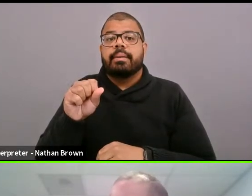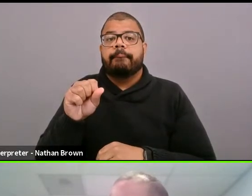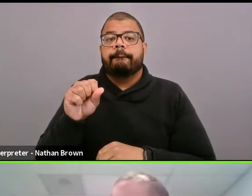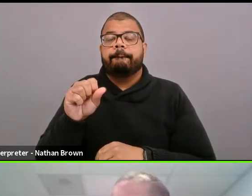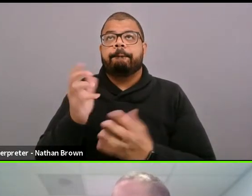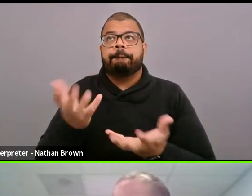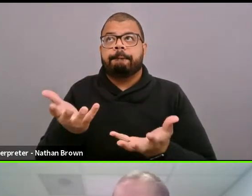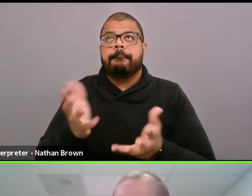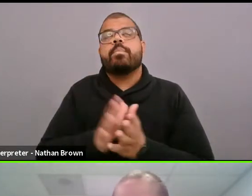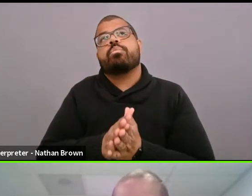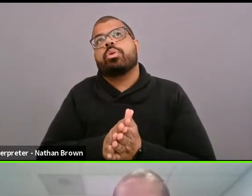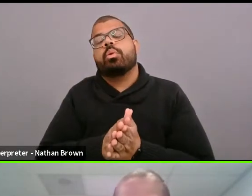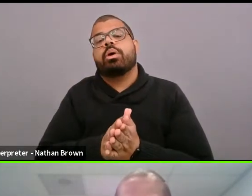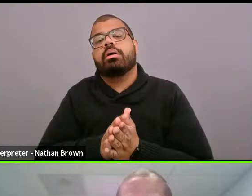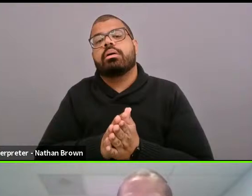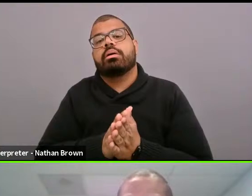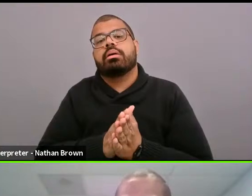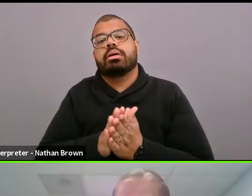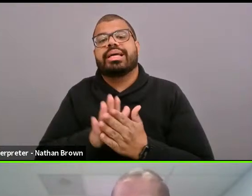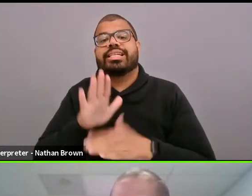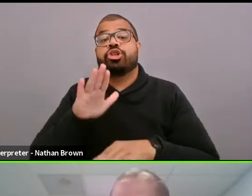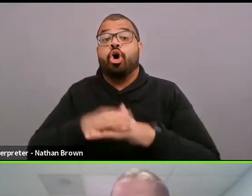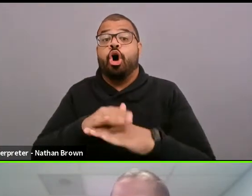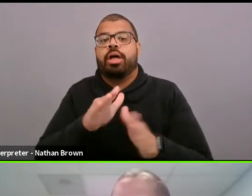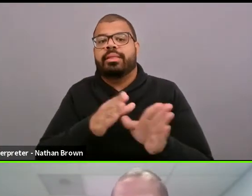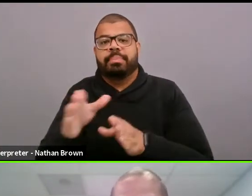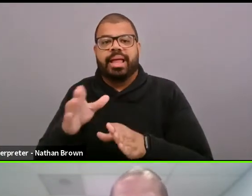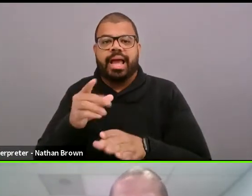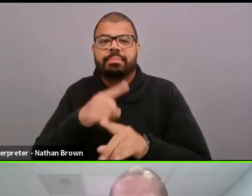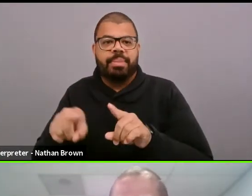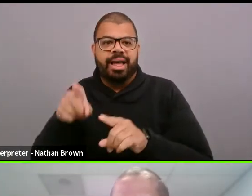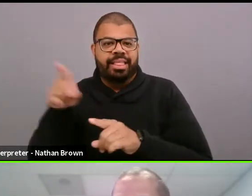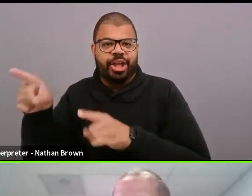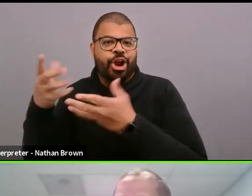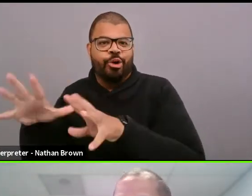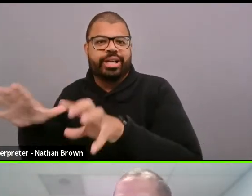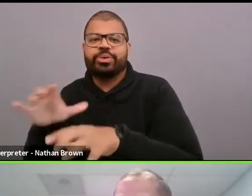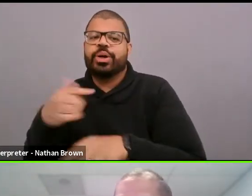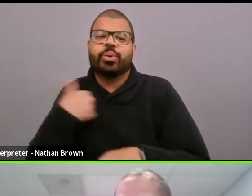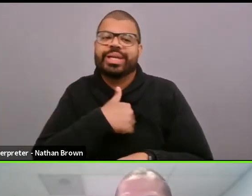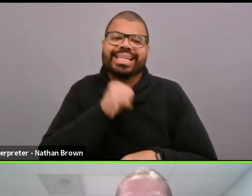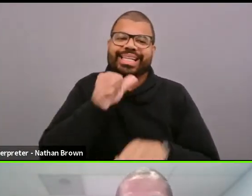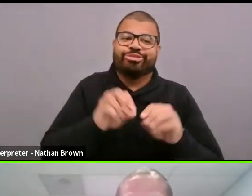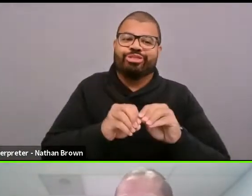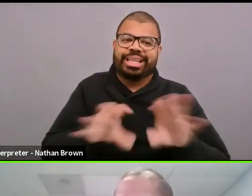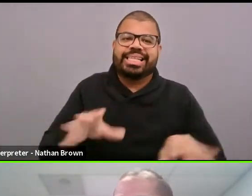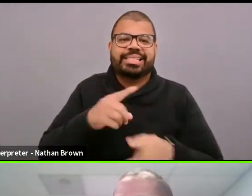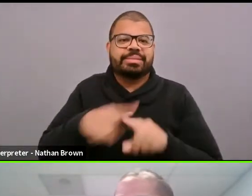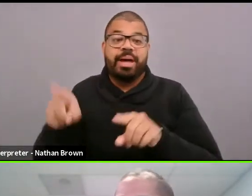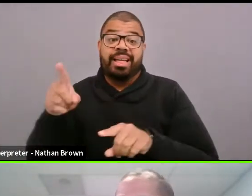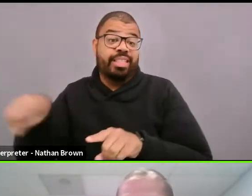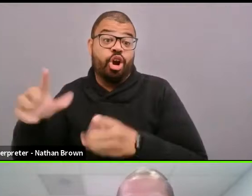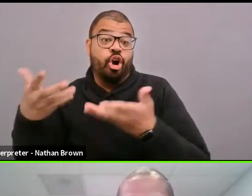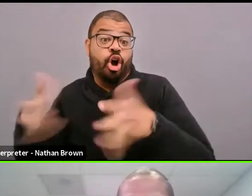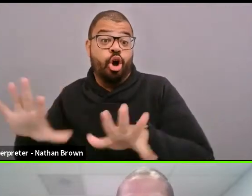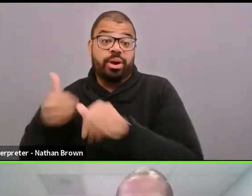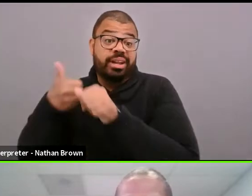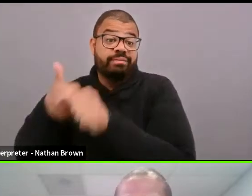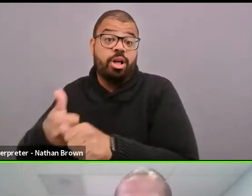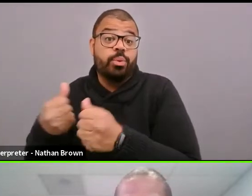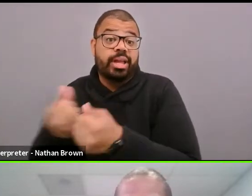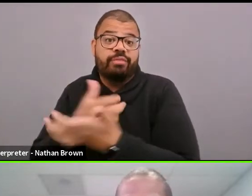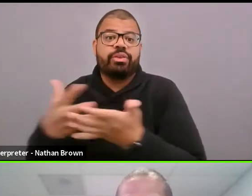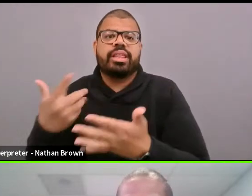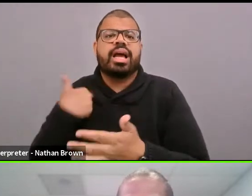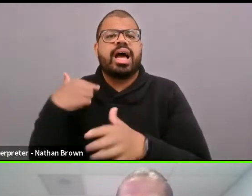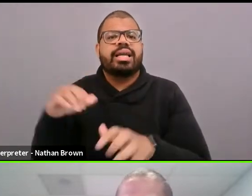Basically, it's on the plan, but they're already doing it. The plan wasn't released yet, but they're already following everything. I did a benchmark